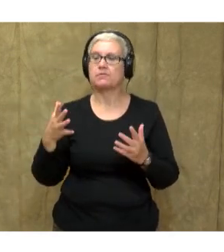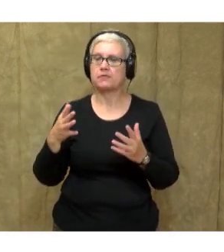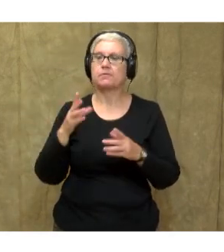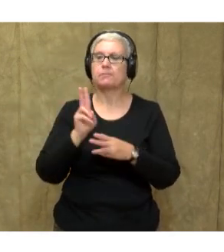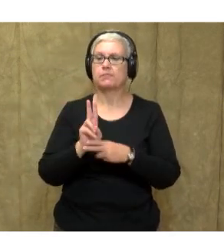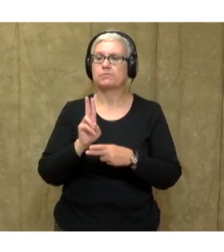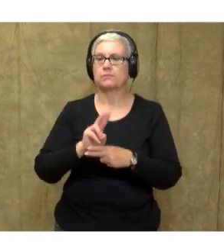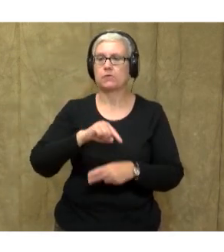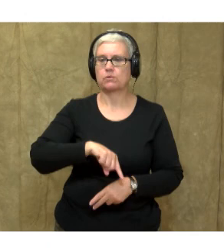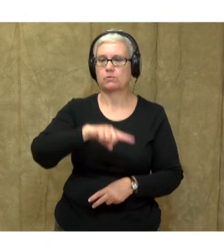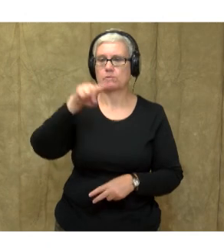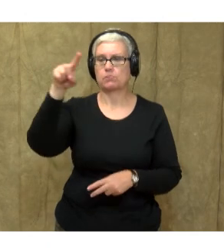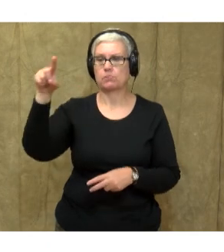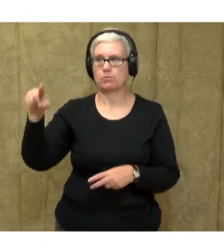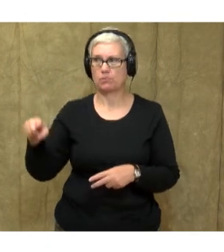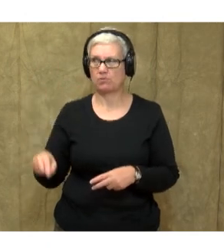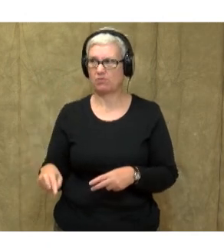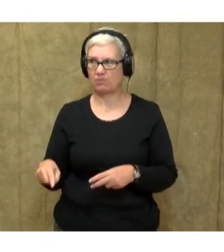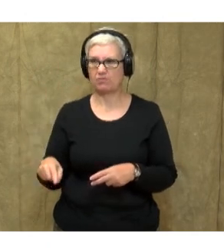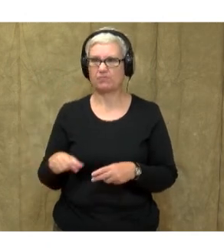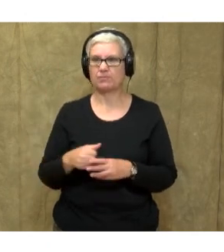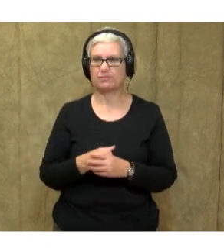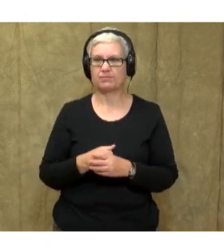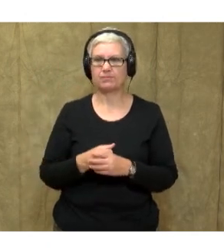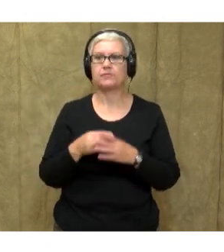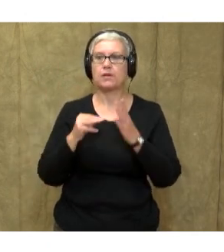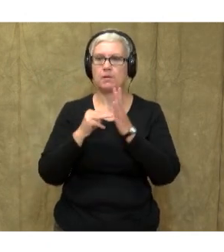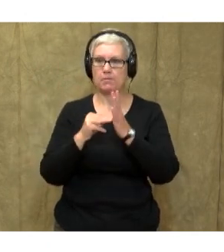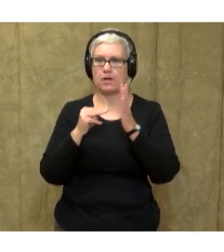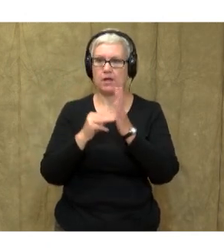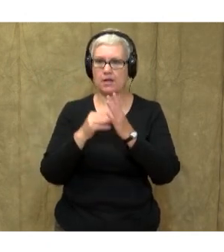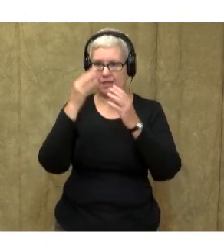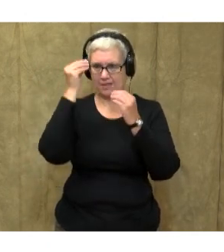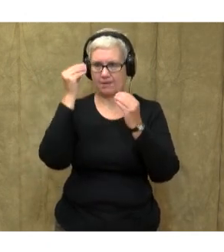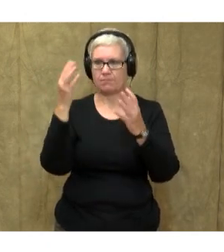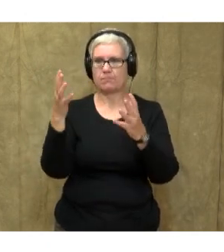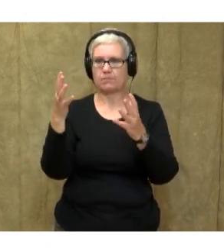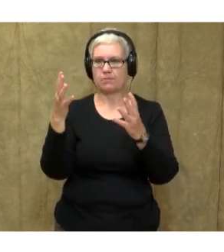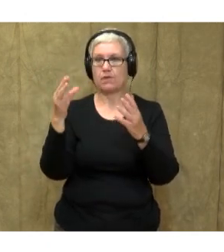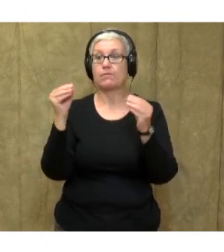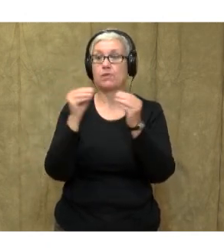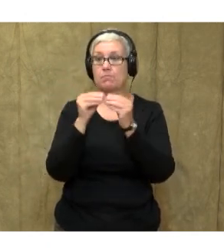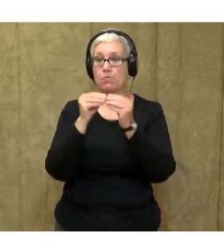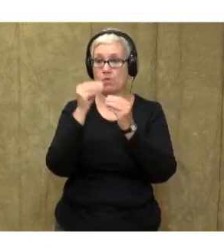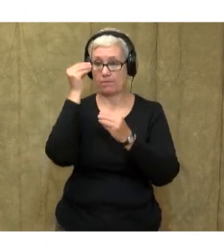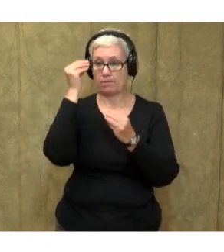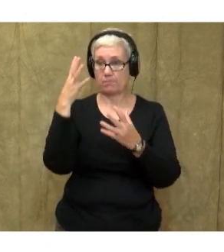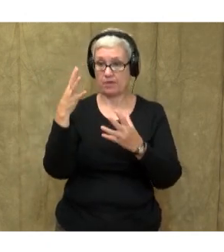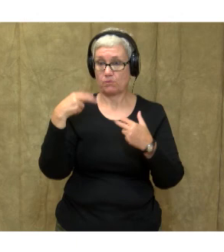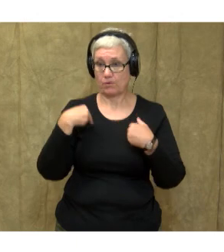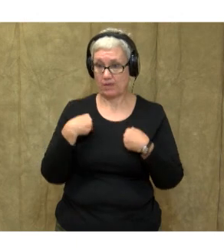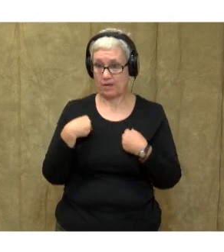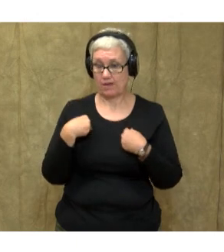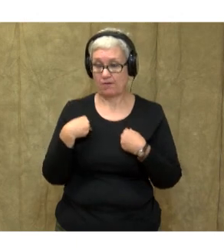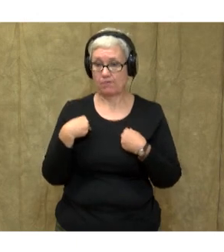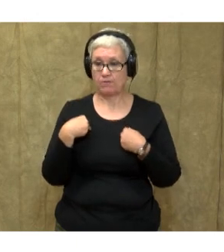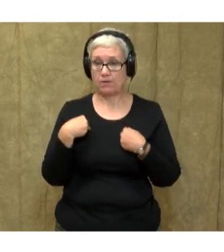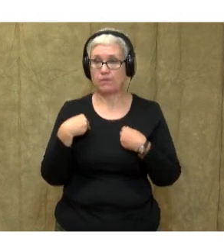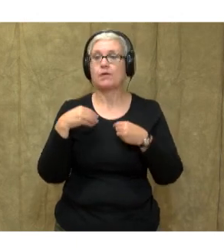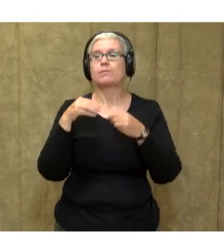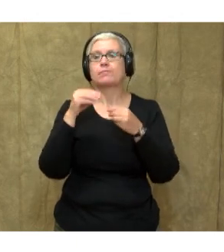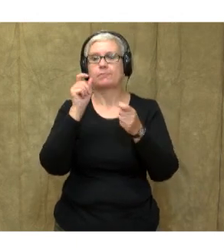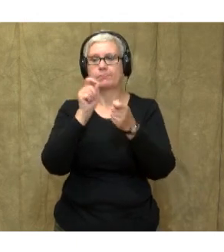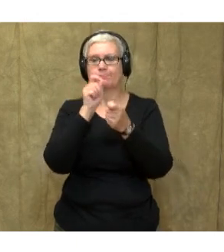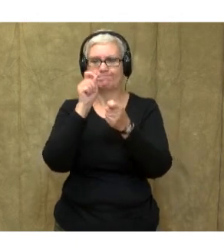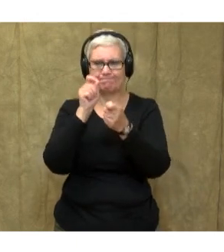And again, it really makes sense when we're talking about modeling data, is that the more information we have, we can make more